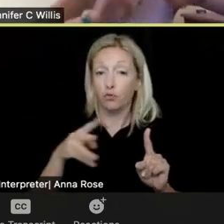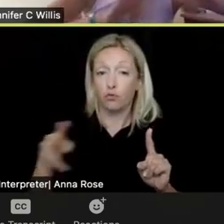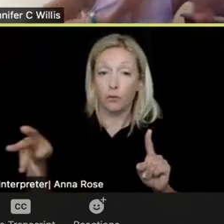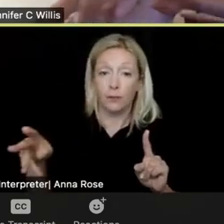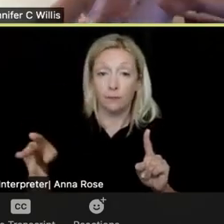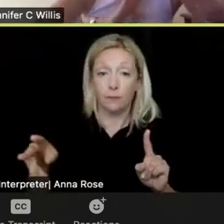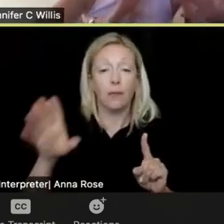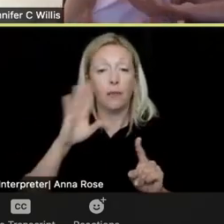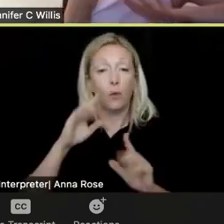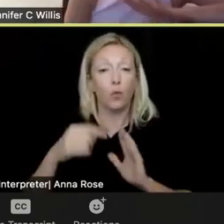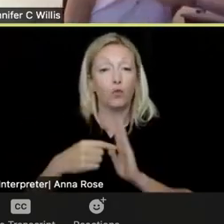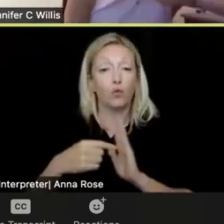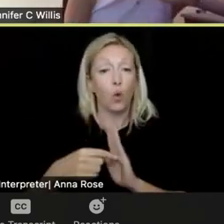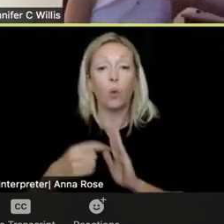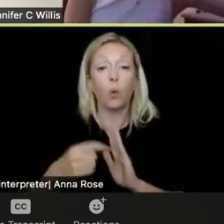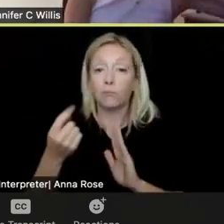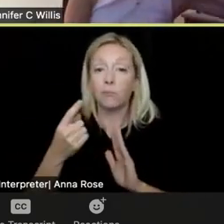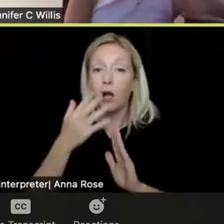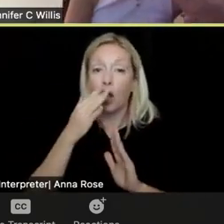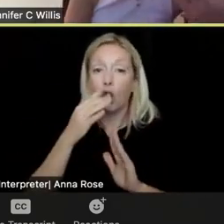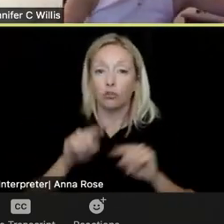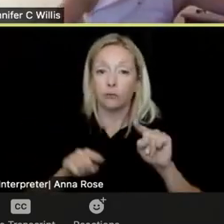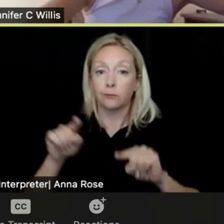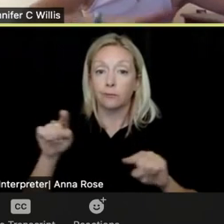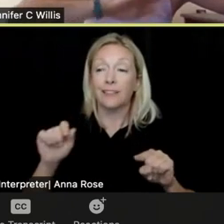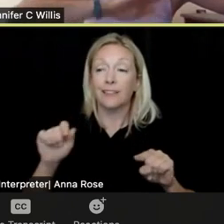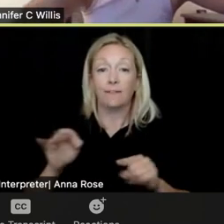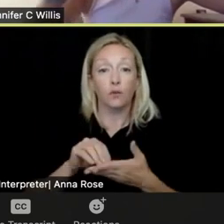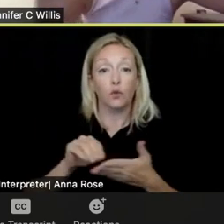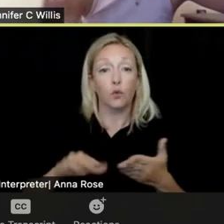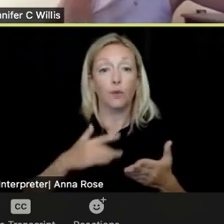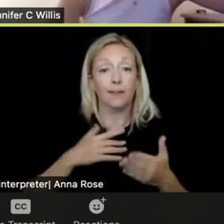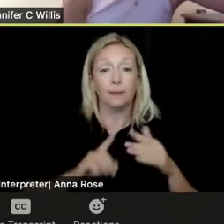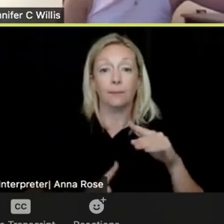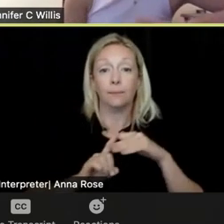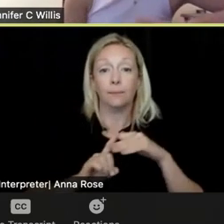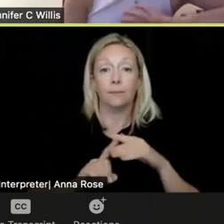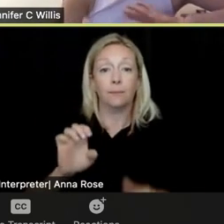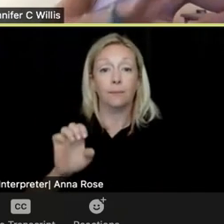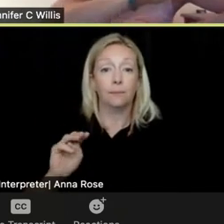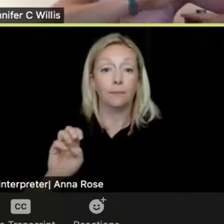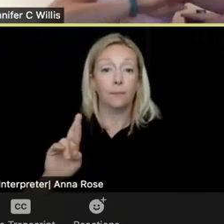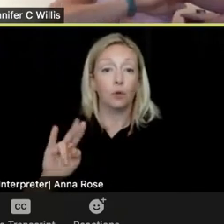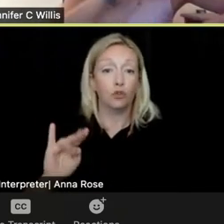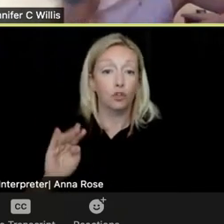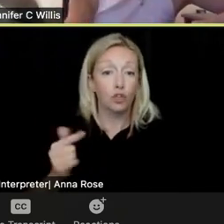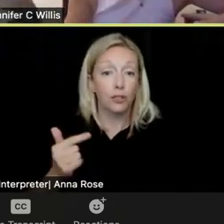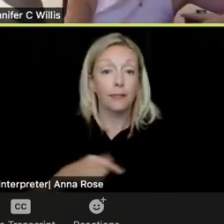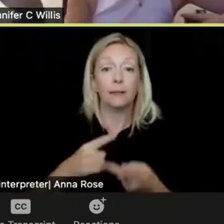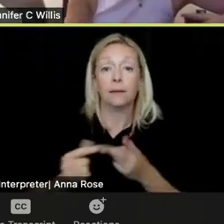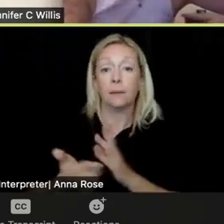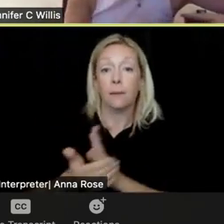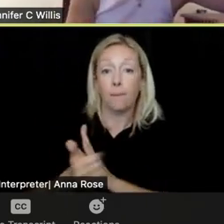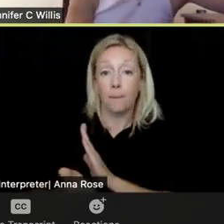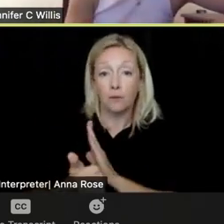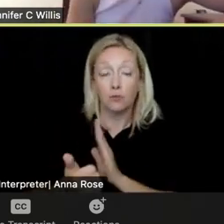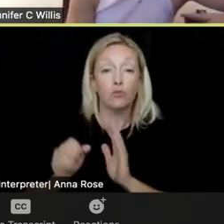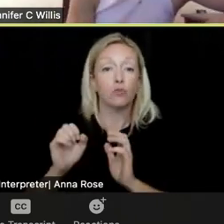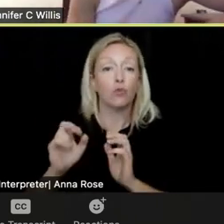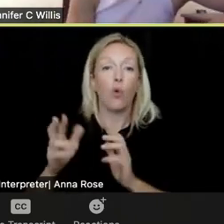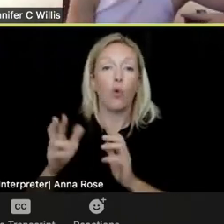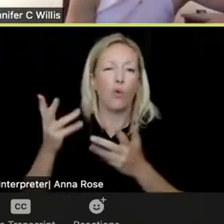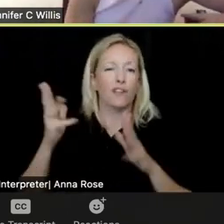It'll show in different color variations if the student is emerging, if they've mastered a skill, if it's a section that they've completely